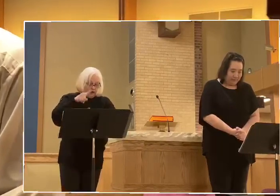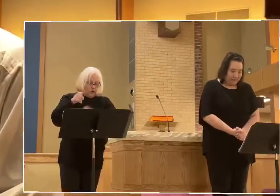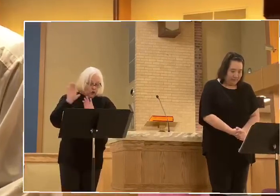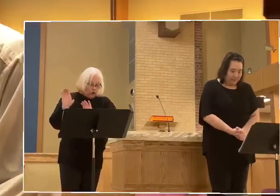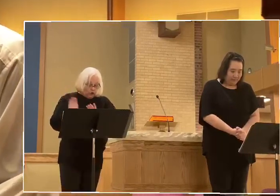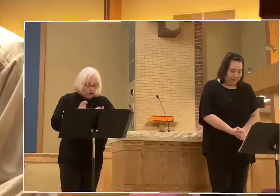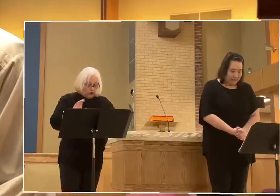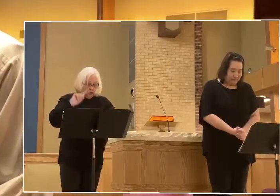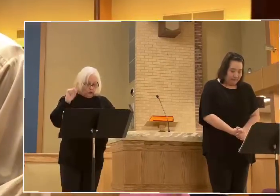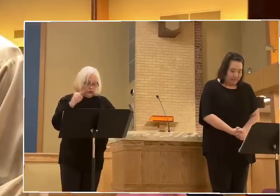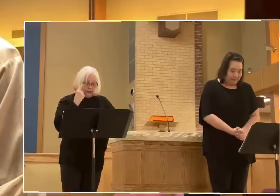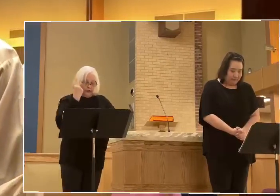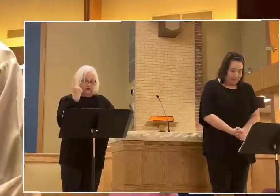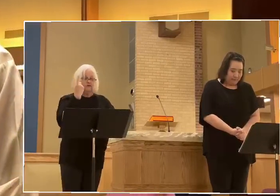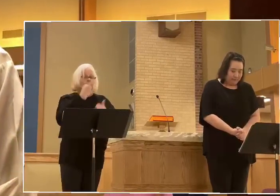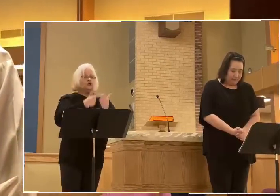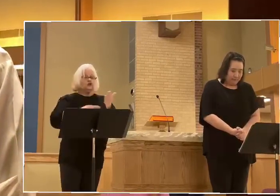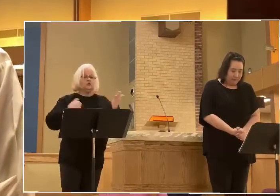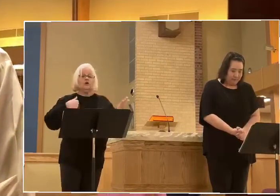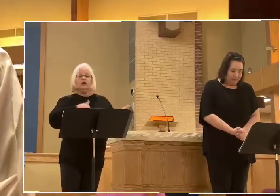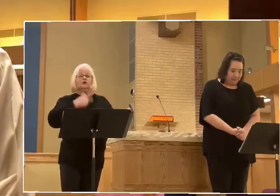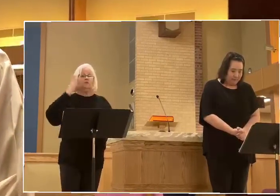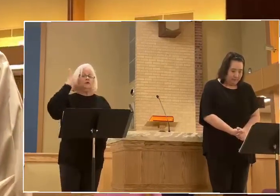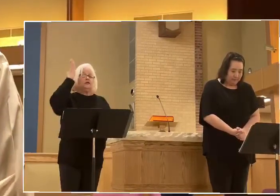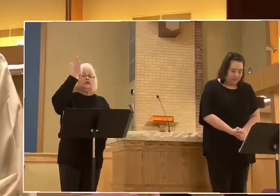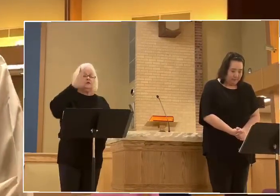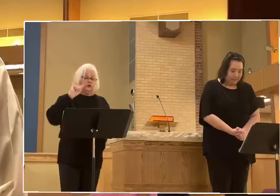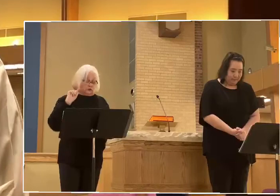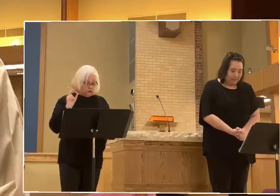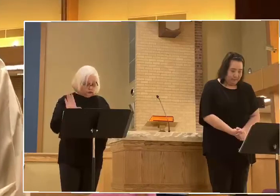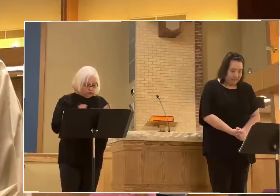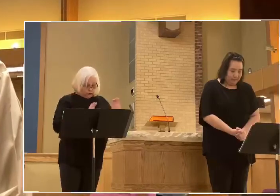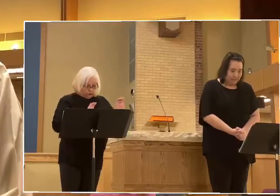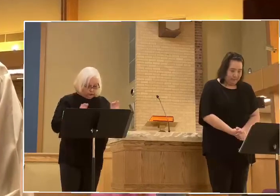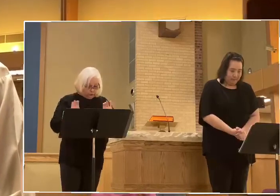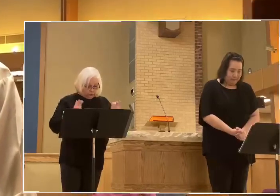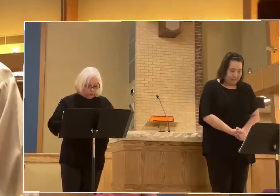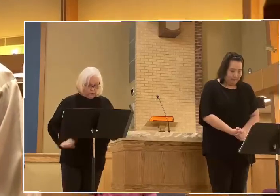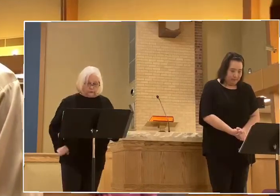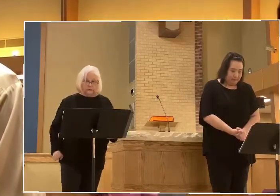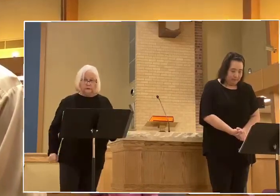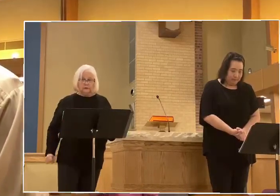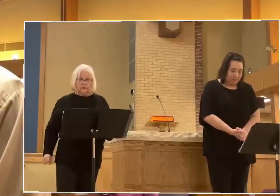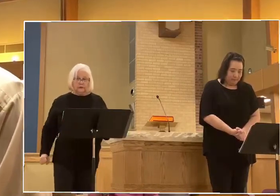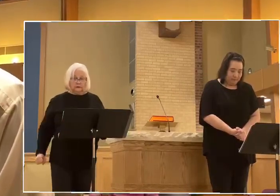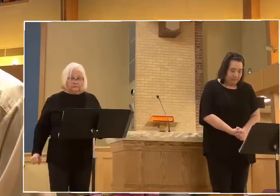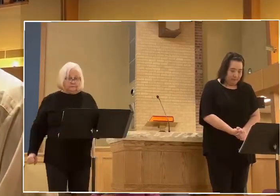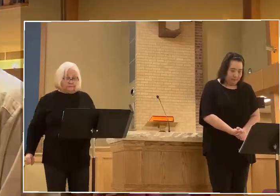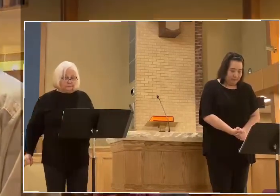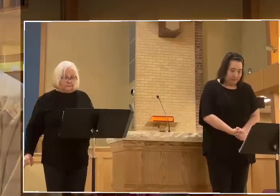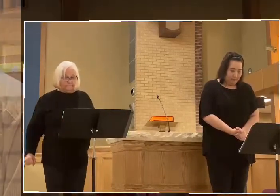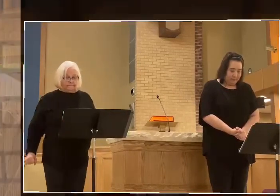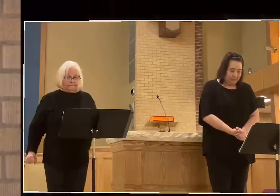resurrected. You did what we shall do.